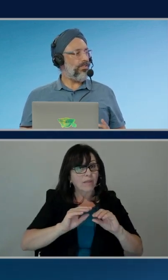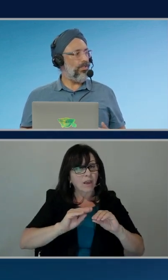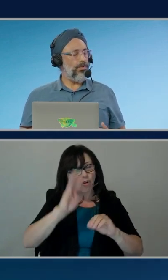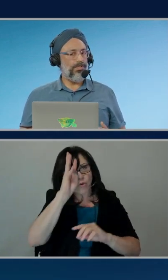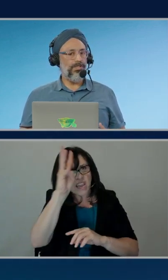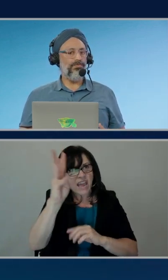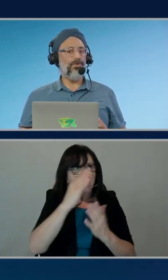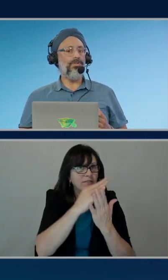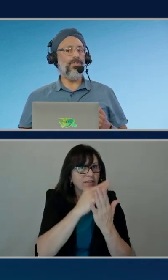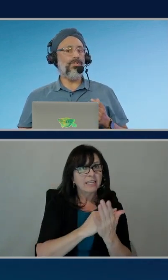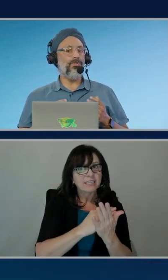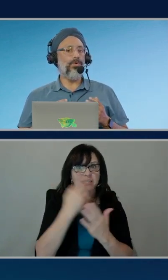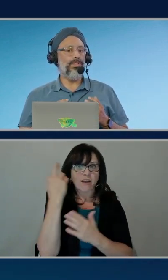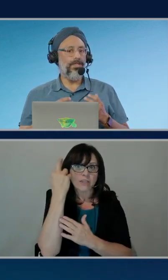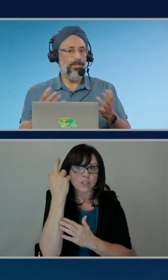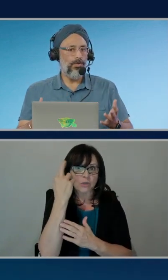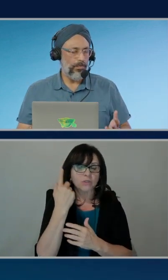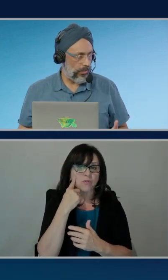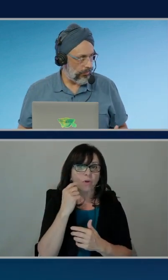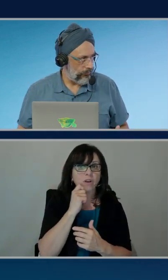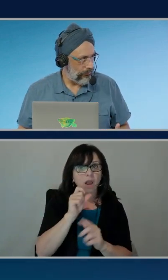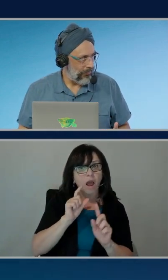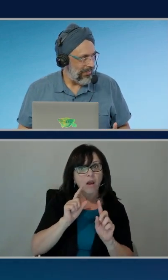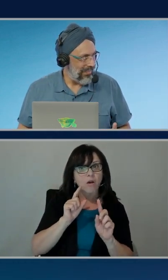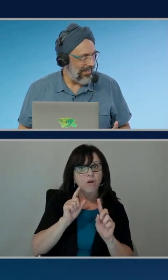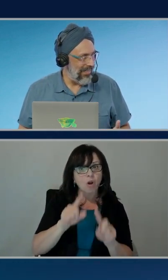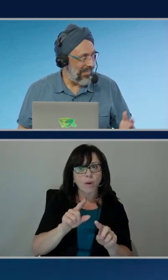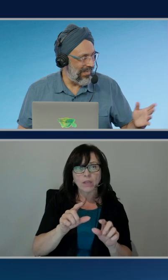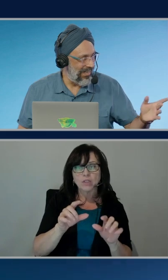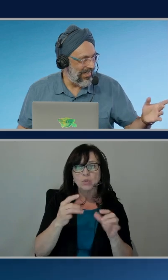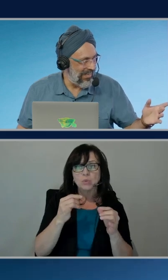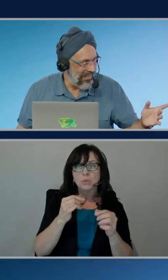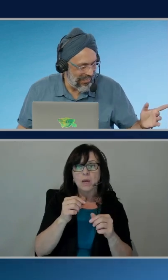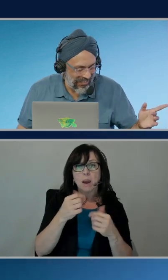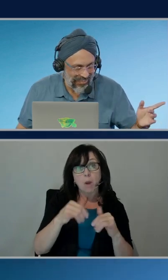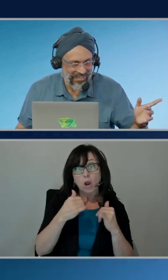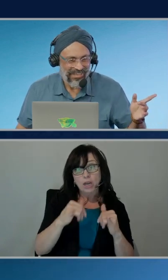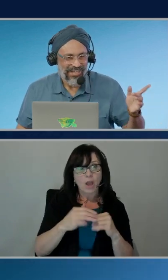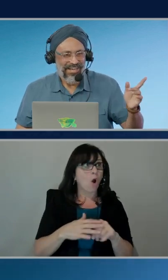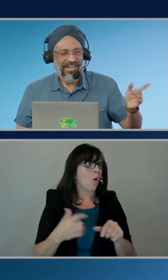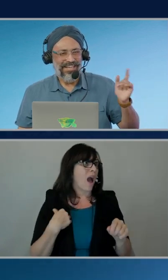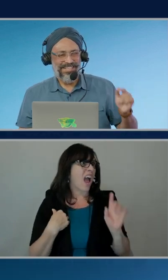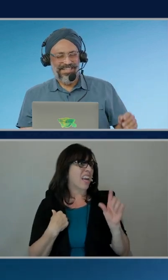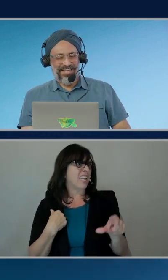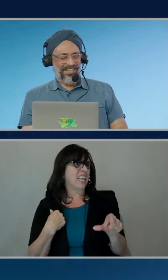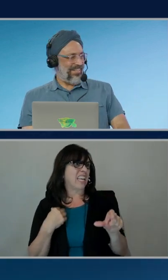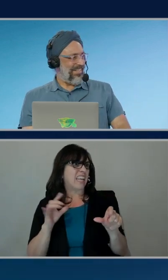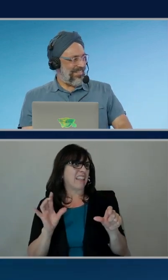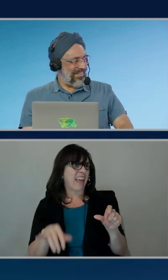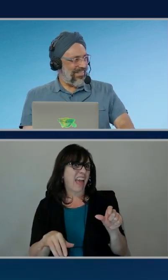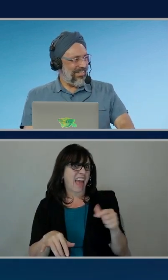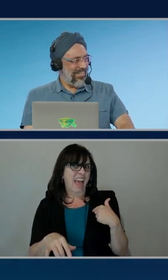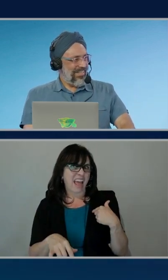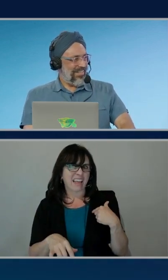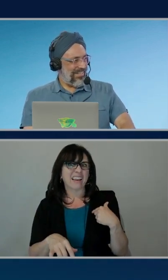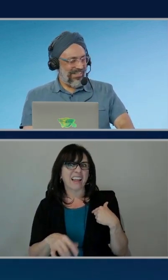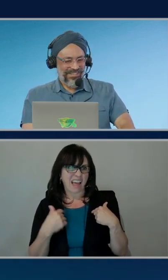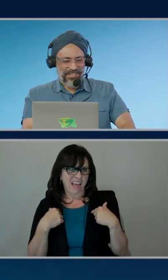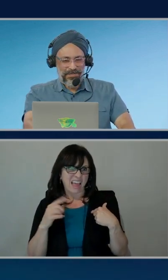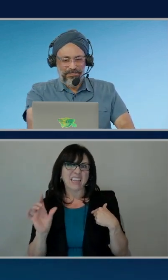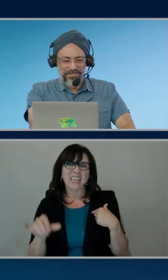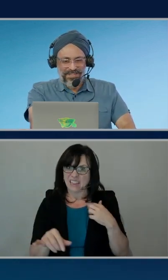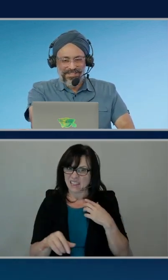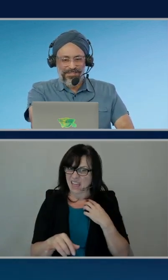of excuses for not going into a party? Oh, I need that. Yes, please. AM wants that a lot. Exactly. Right? Yeah.